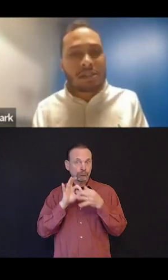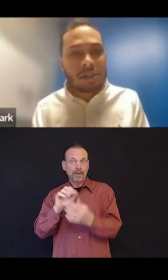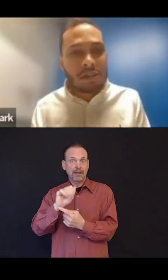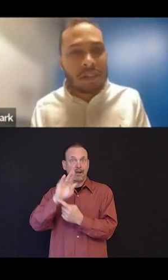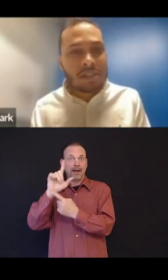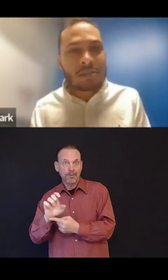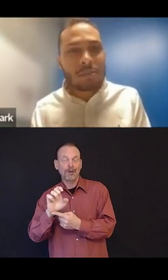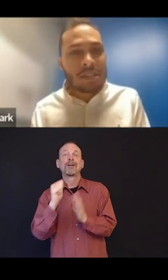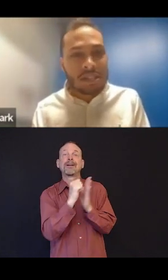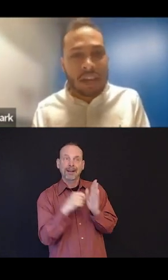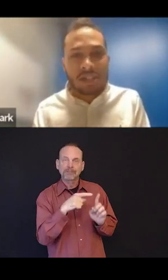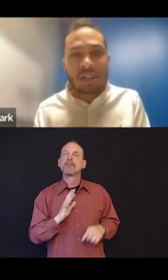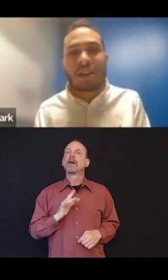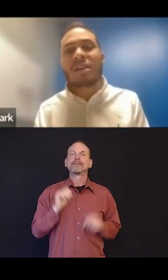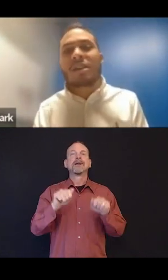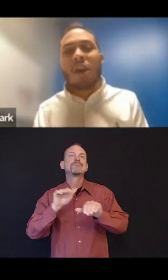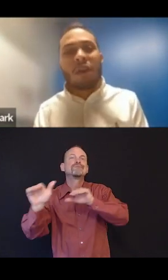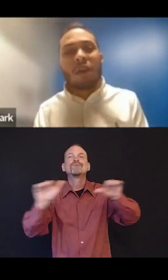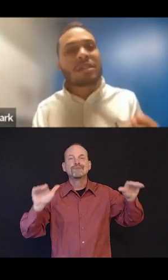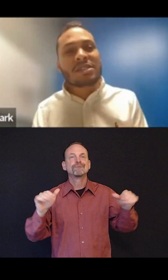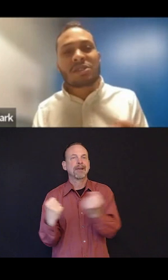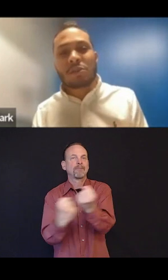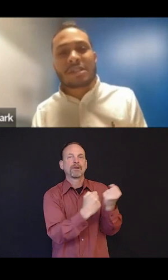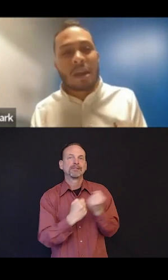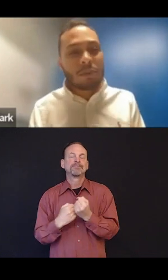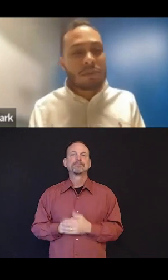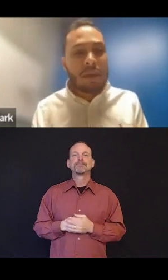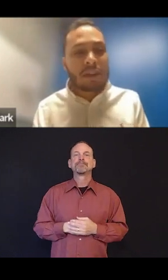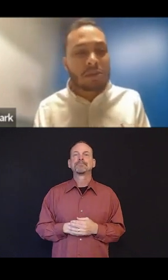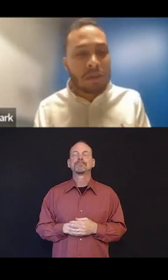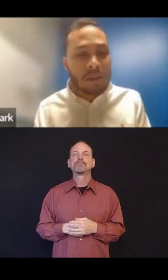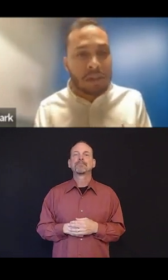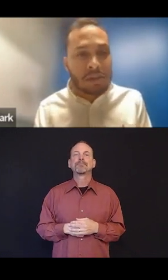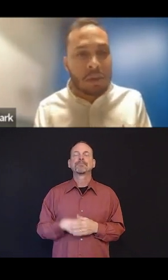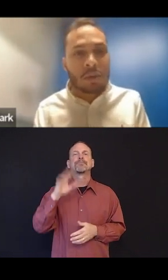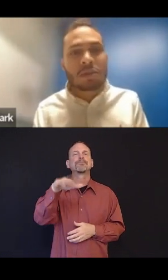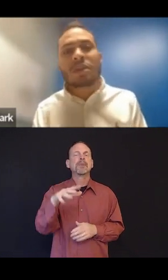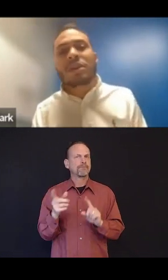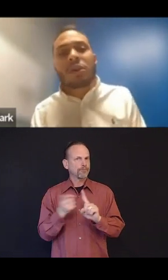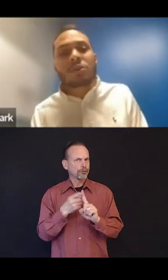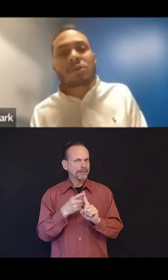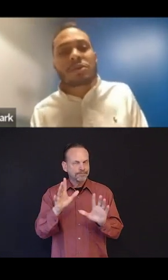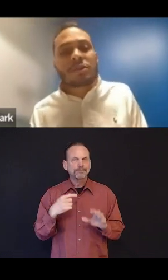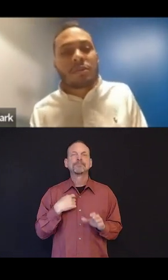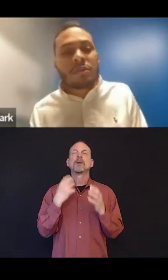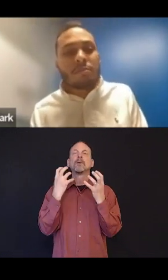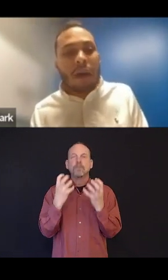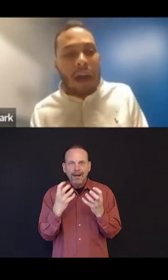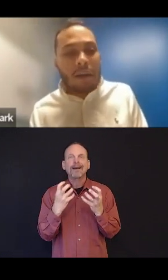want to center this presentation around these two examples. Amanda, who's 13 years old,